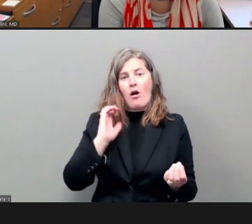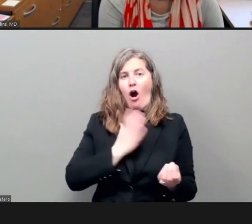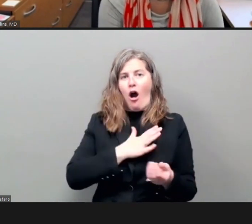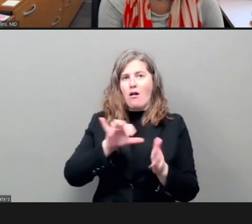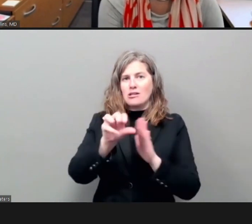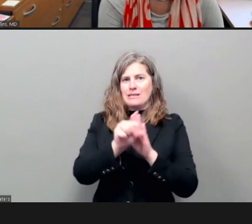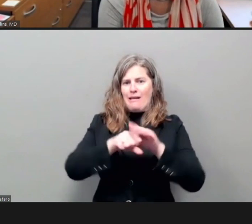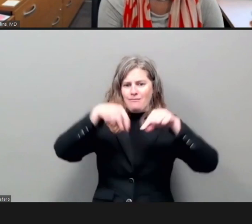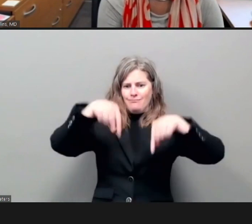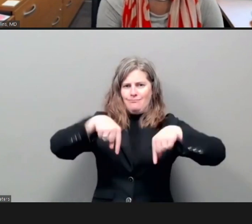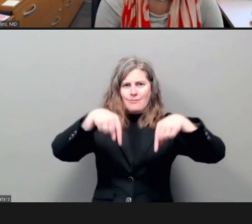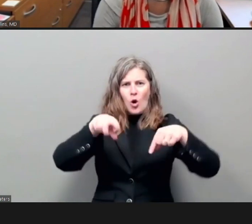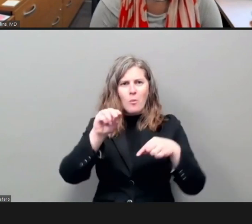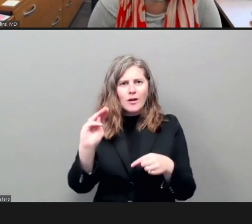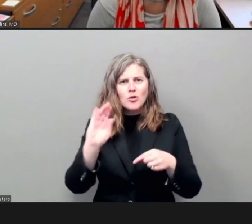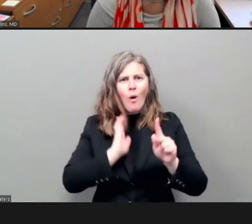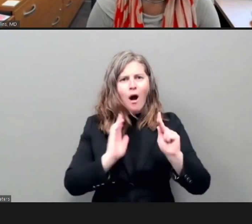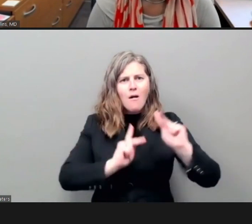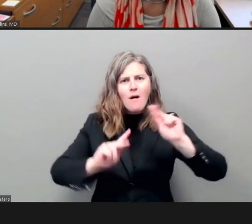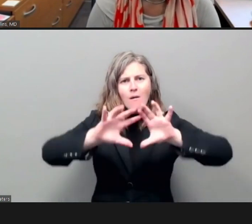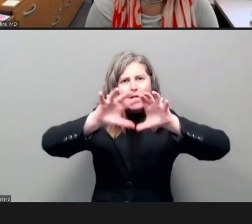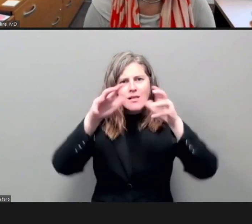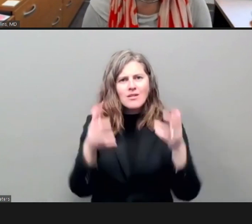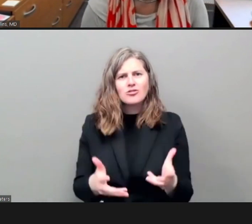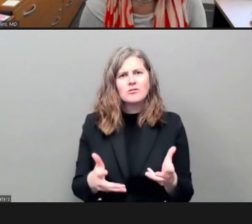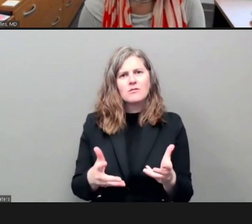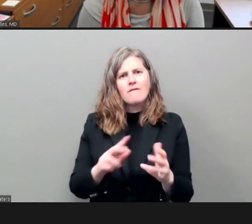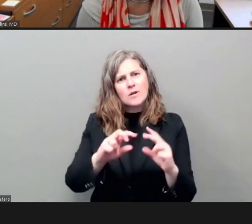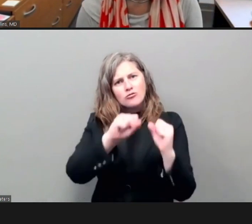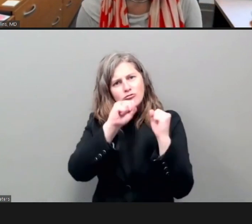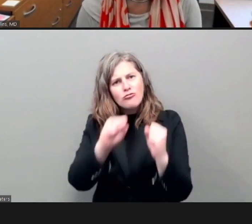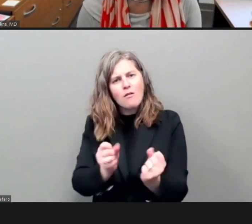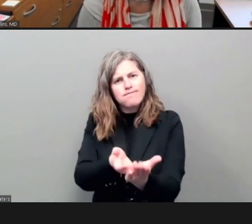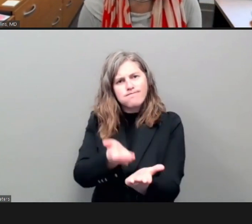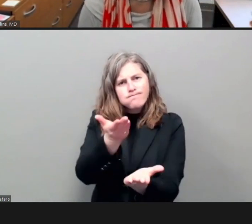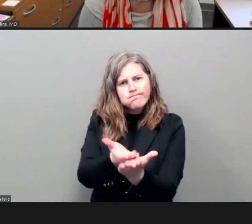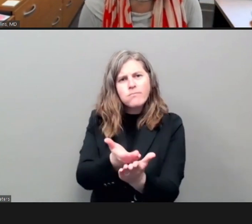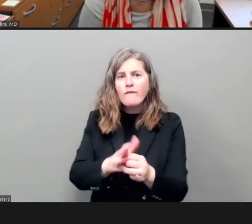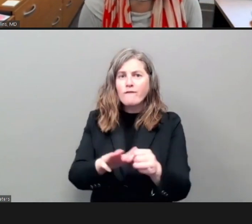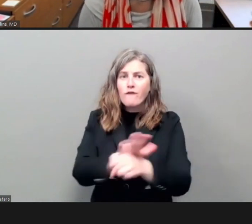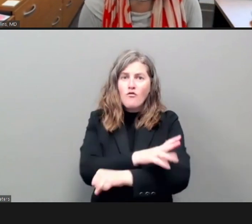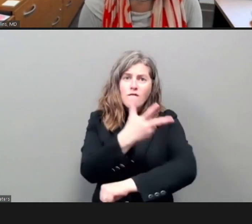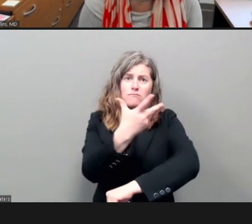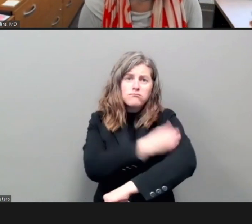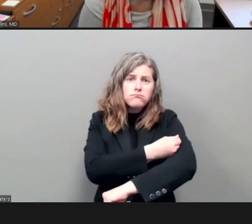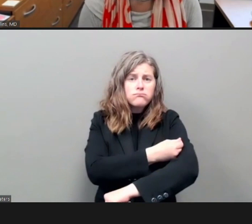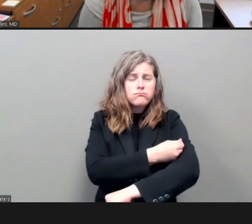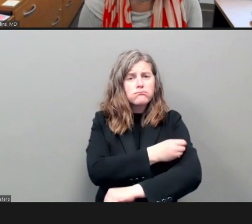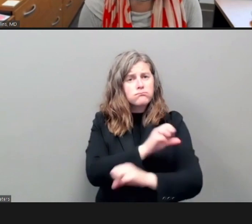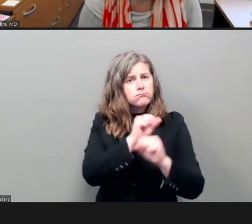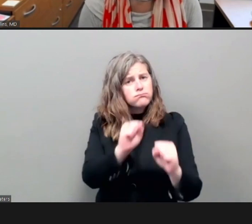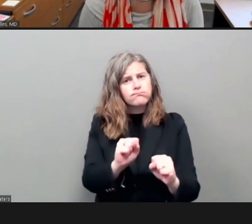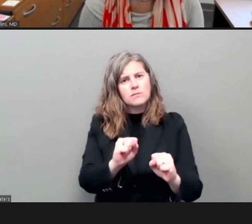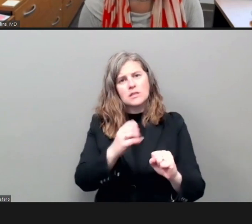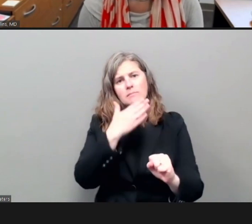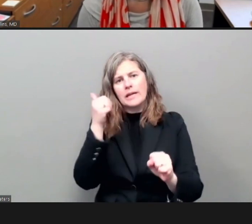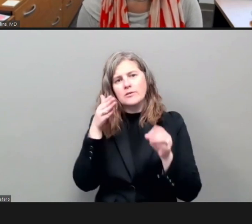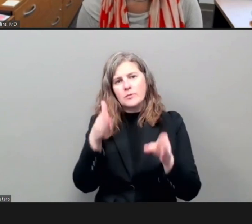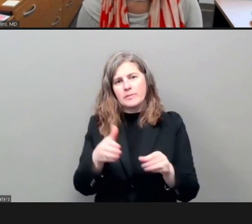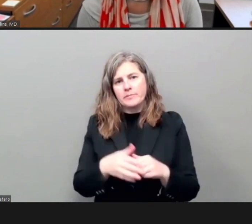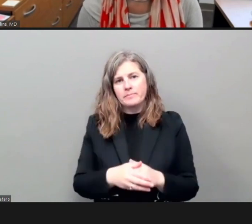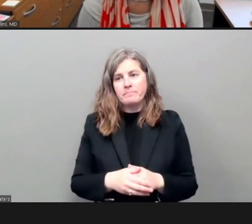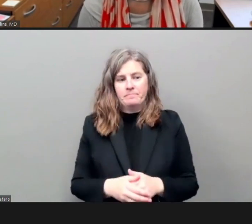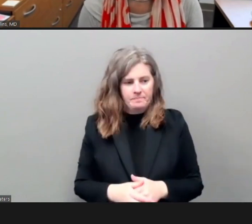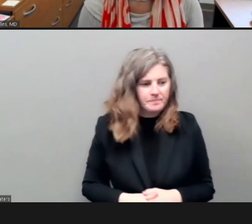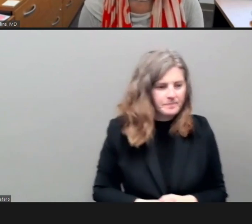state and in our own population and subpopulations is very strong. The full vaccination is the way to go. Right. And if